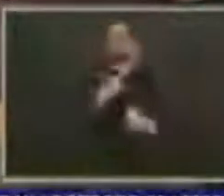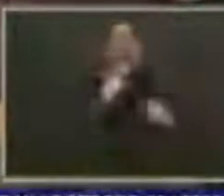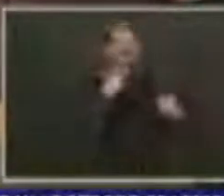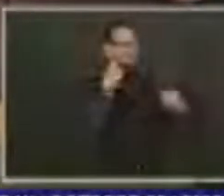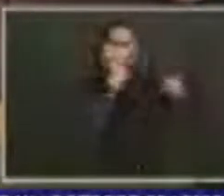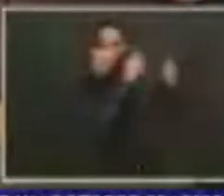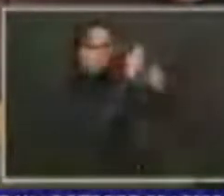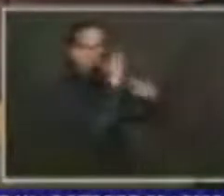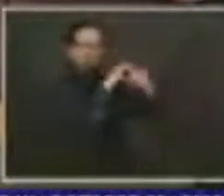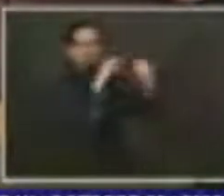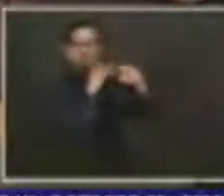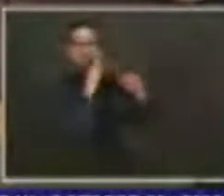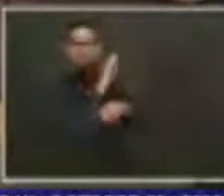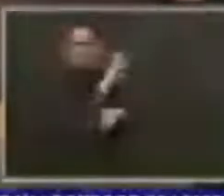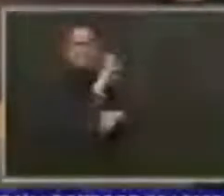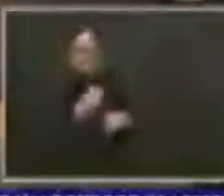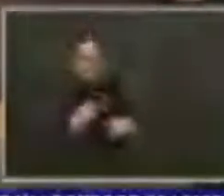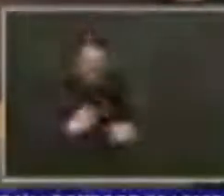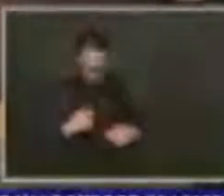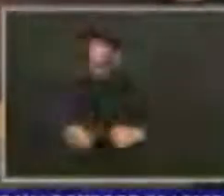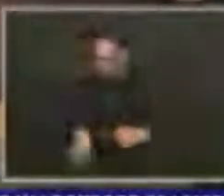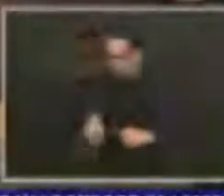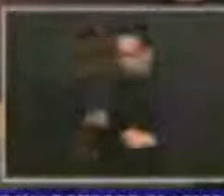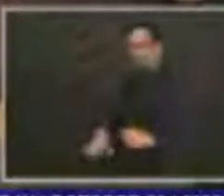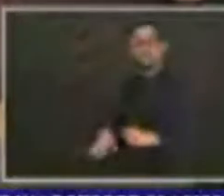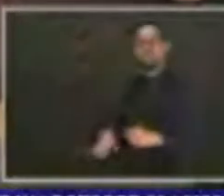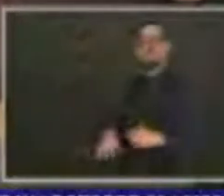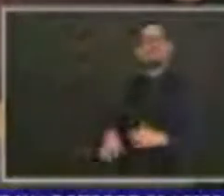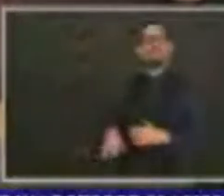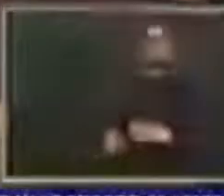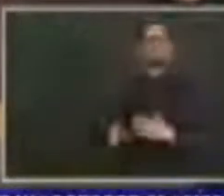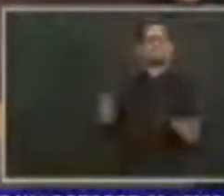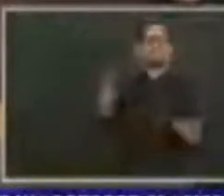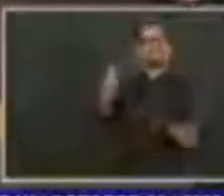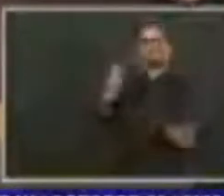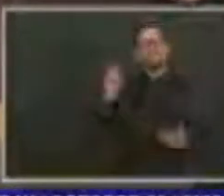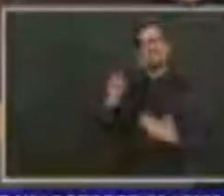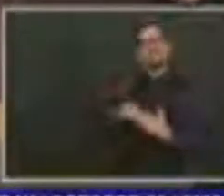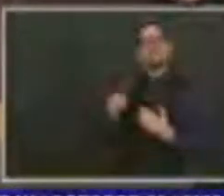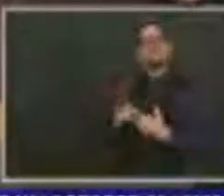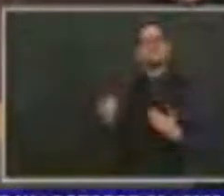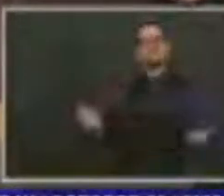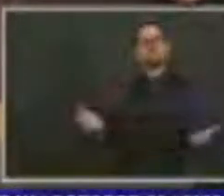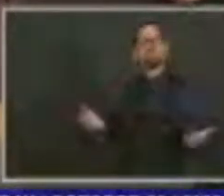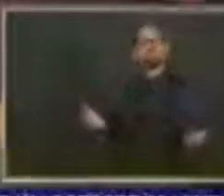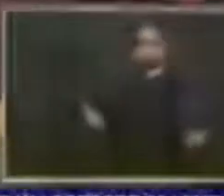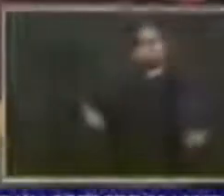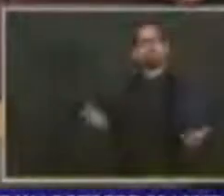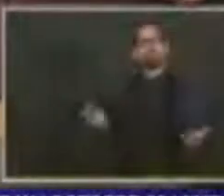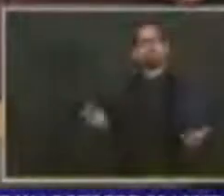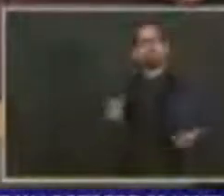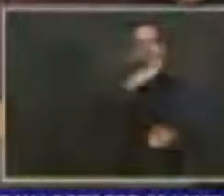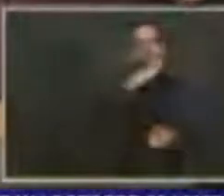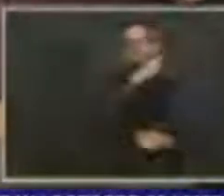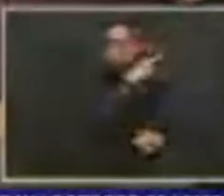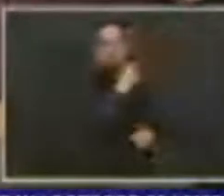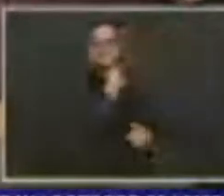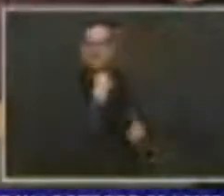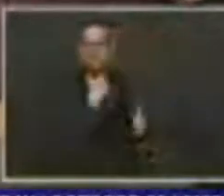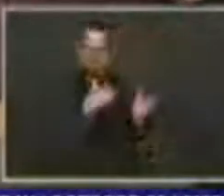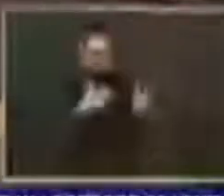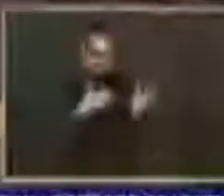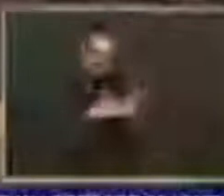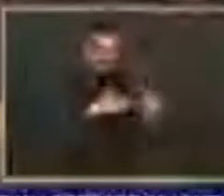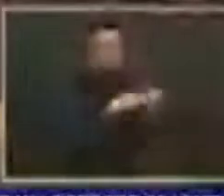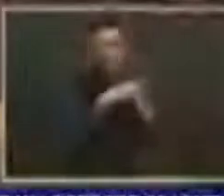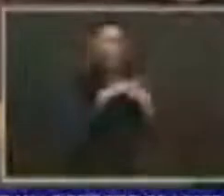it's not always available from the state, and then they have to shell out $160. You've got millions of dollars that you've talked about allocating for testing. Is